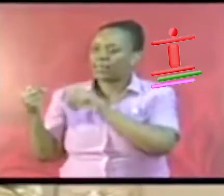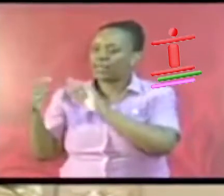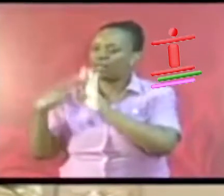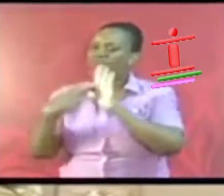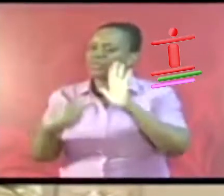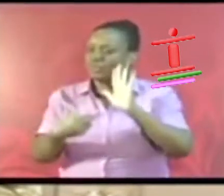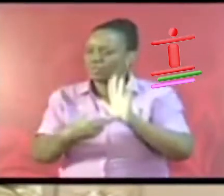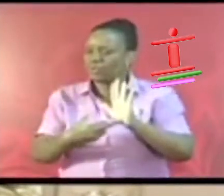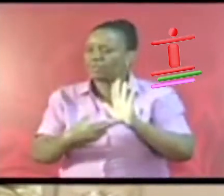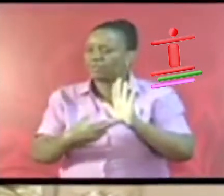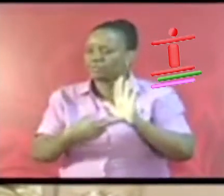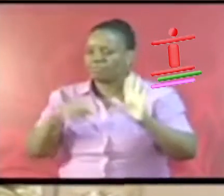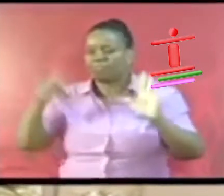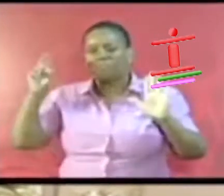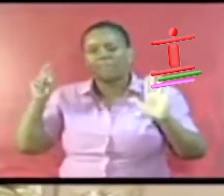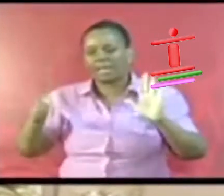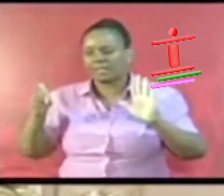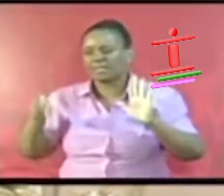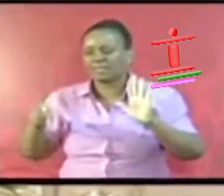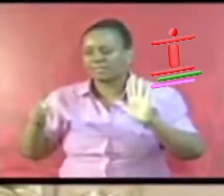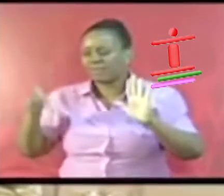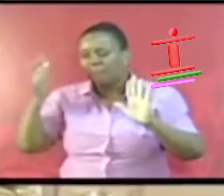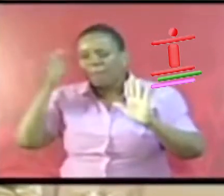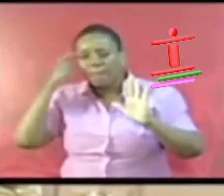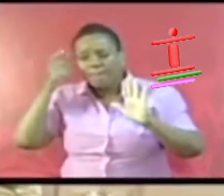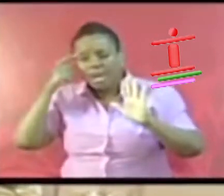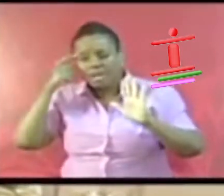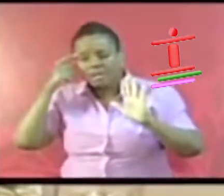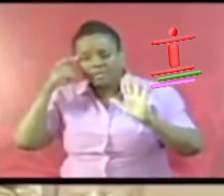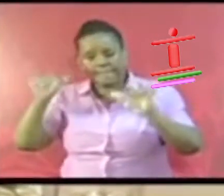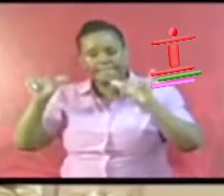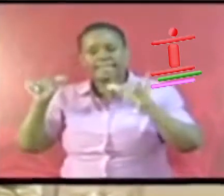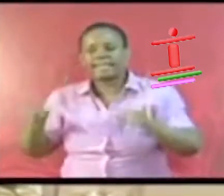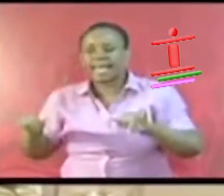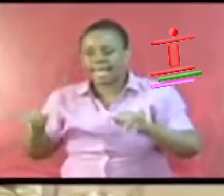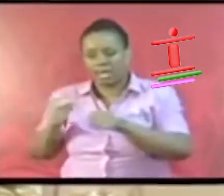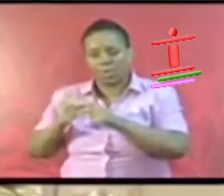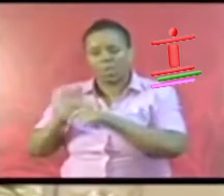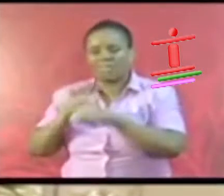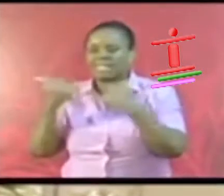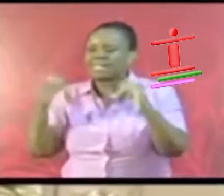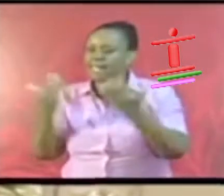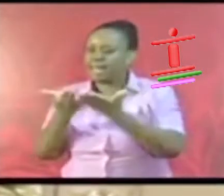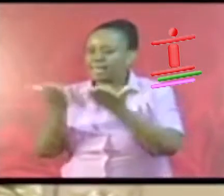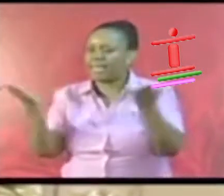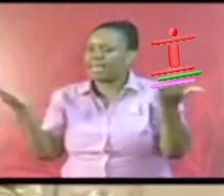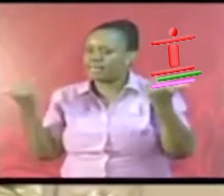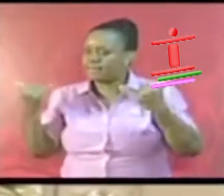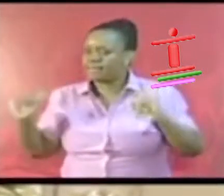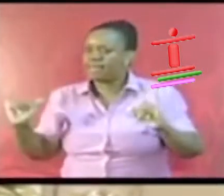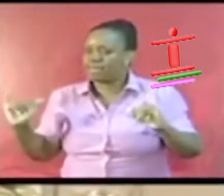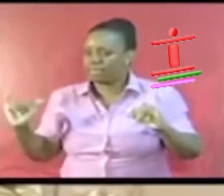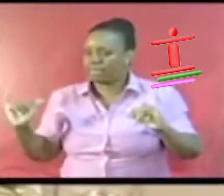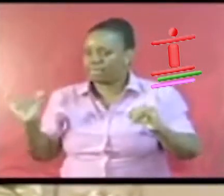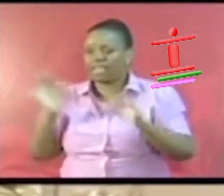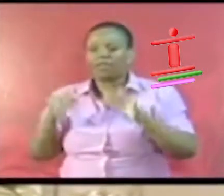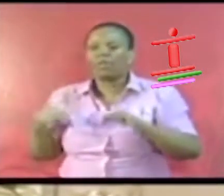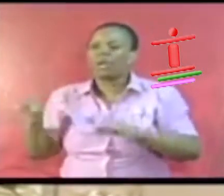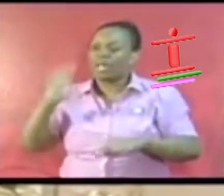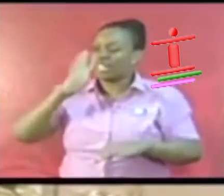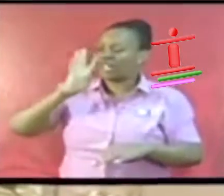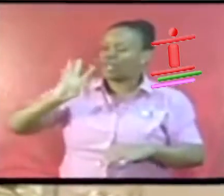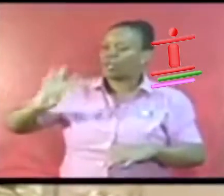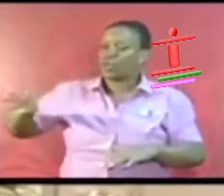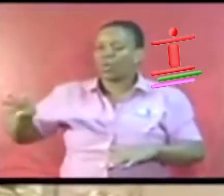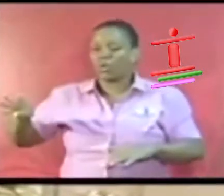mindful that we are still in the midst of a pandemic. This action of denial poses a threat to all. There are many